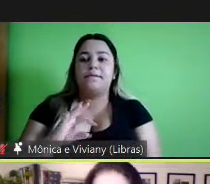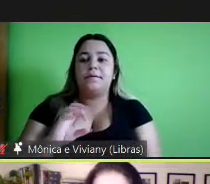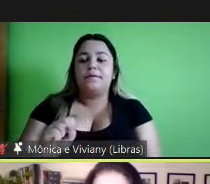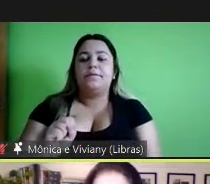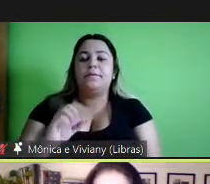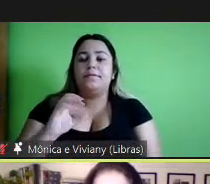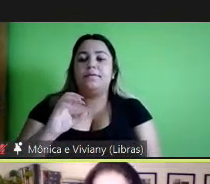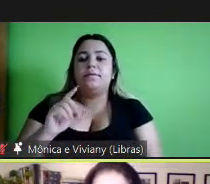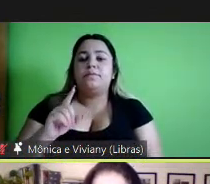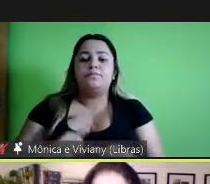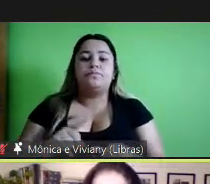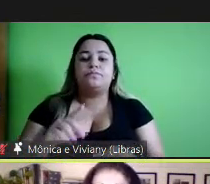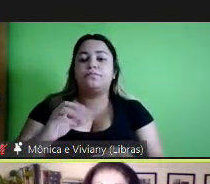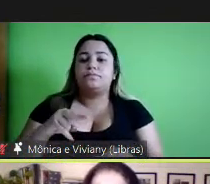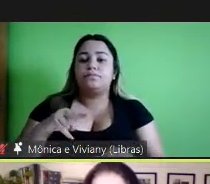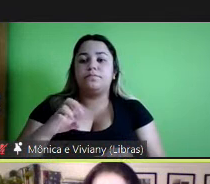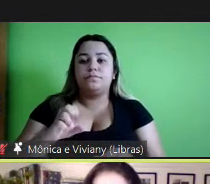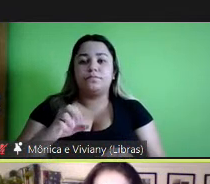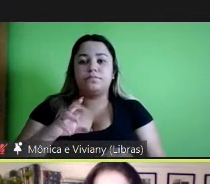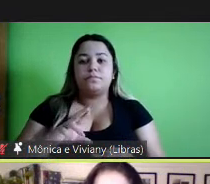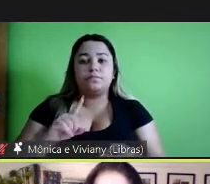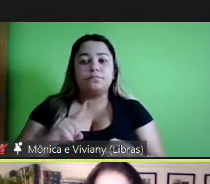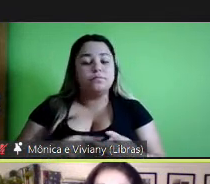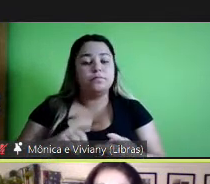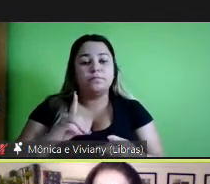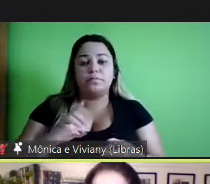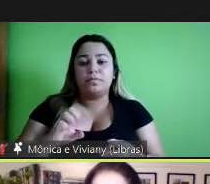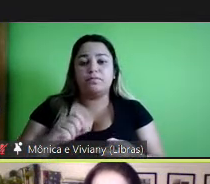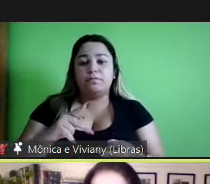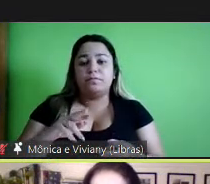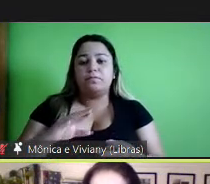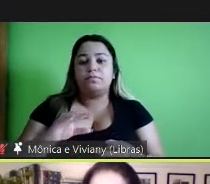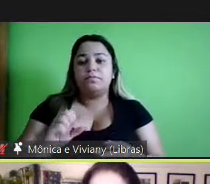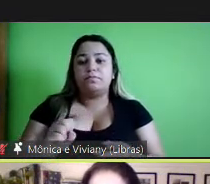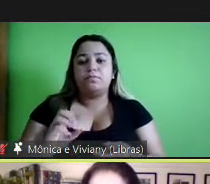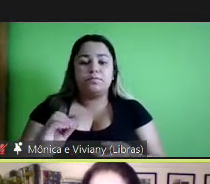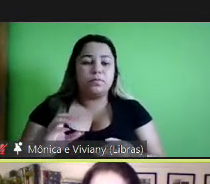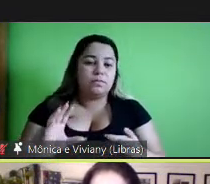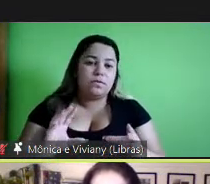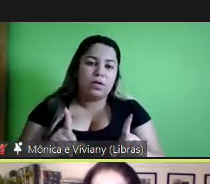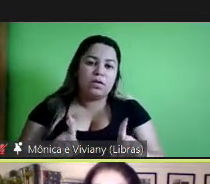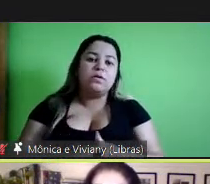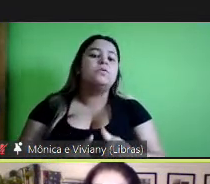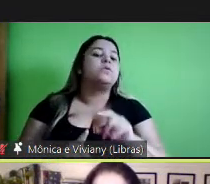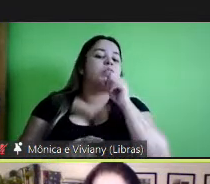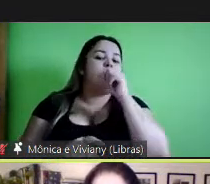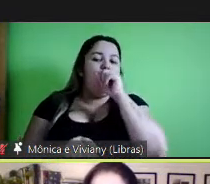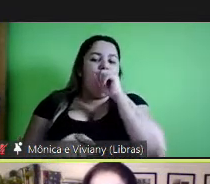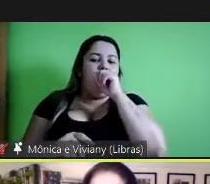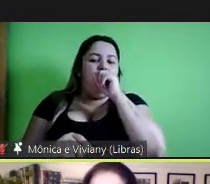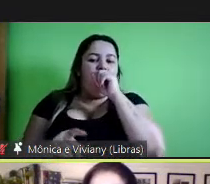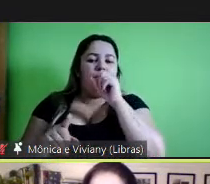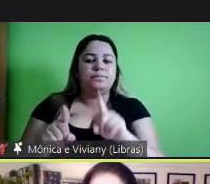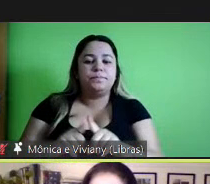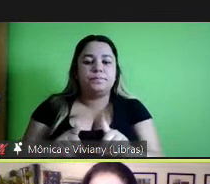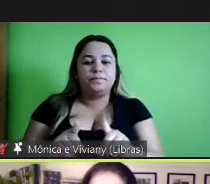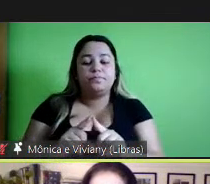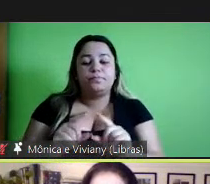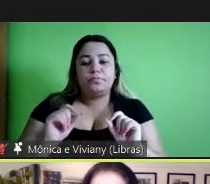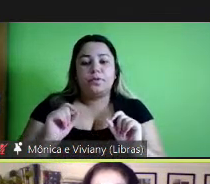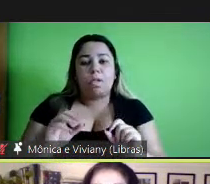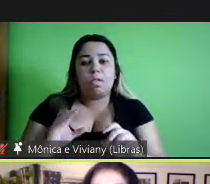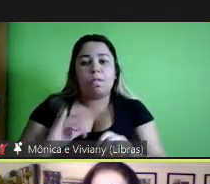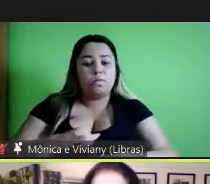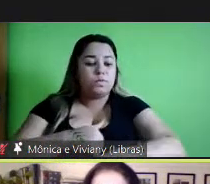activity intervention should be provided in combination with adjunctive obesity-specific treatments that can be tailored to meet an individual's